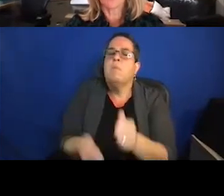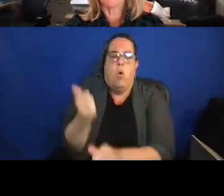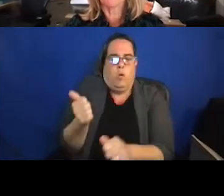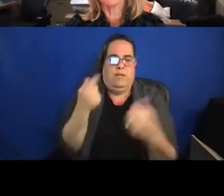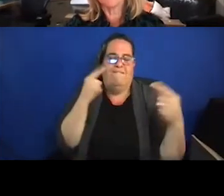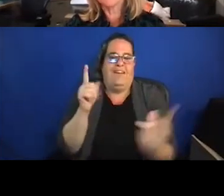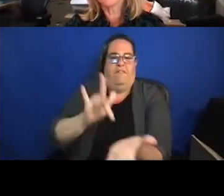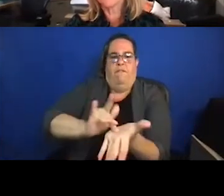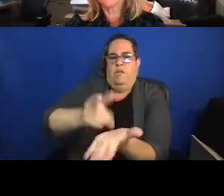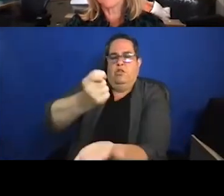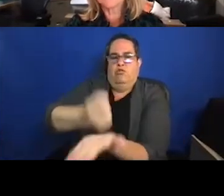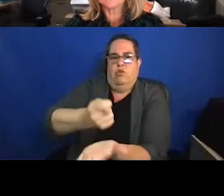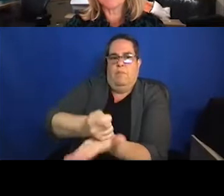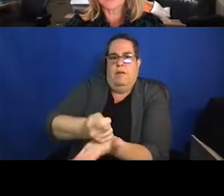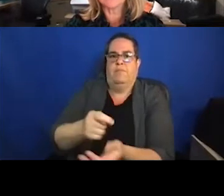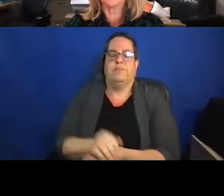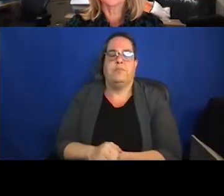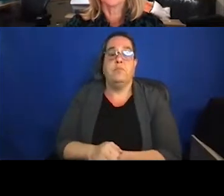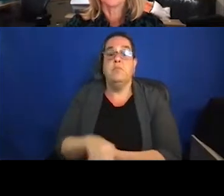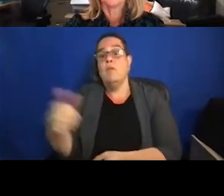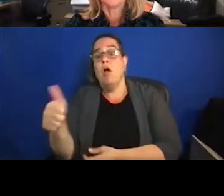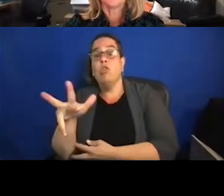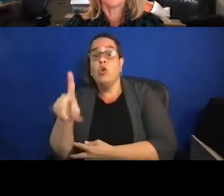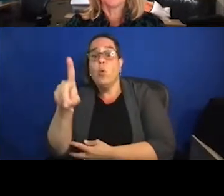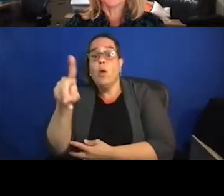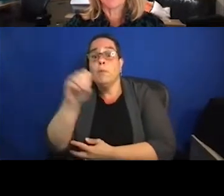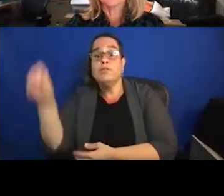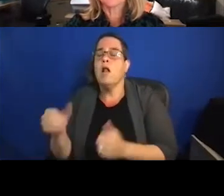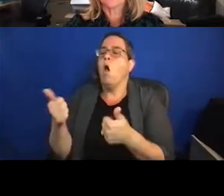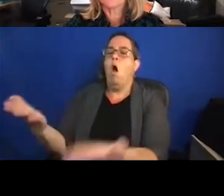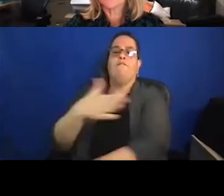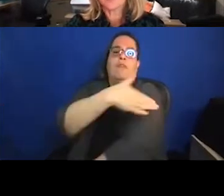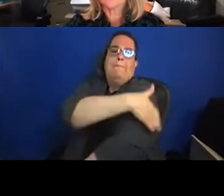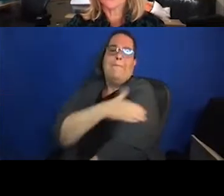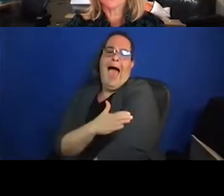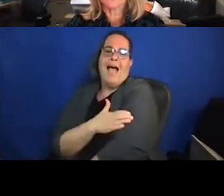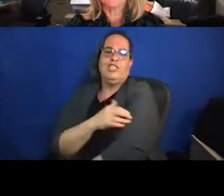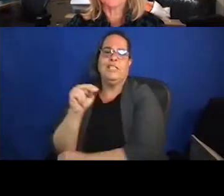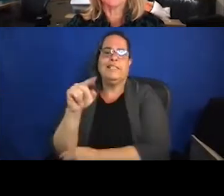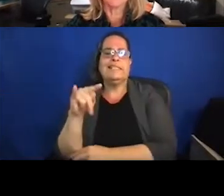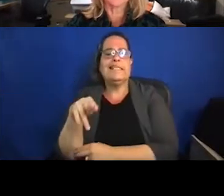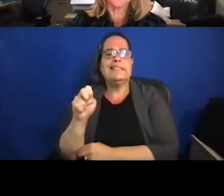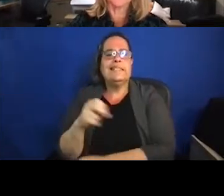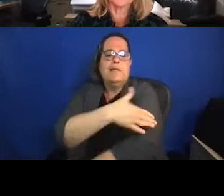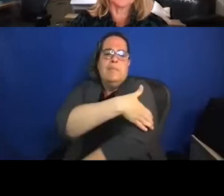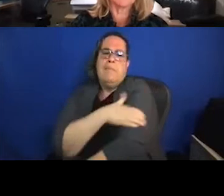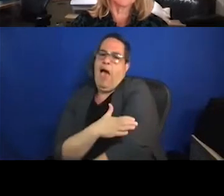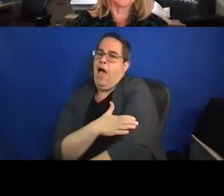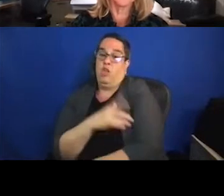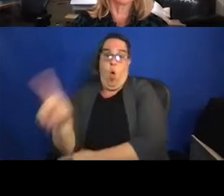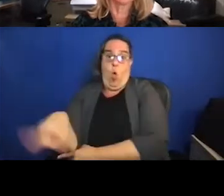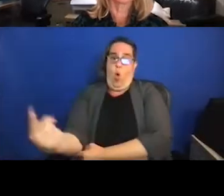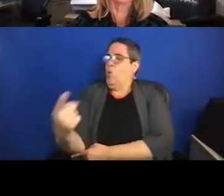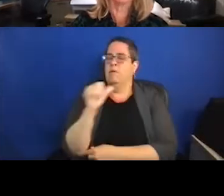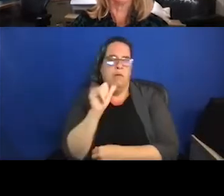just right in our patients when they came into the study. Only 6% had been offered varenicline, which is the most effective